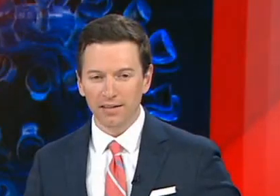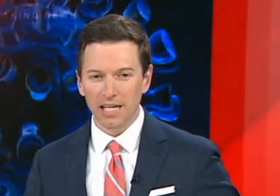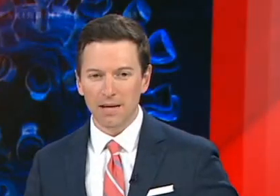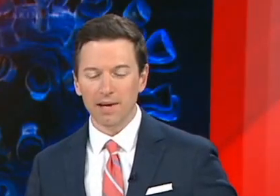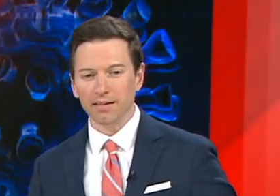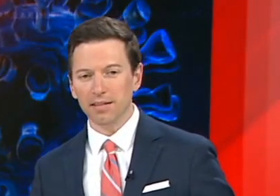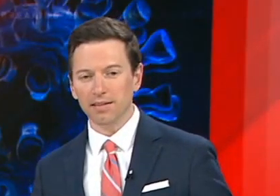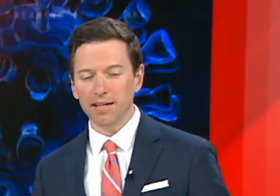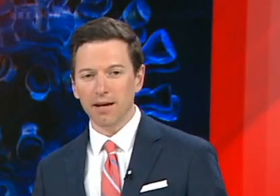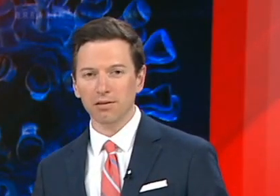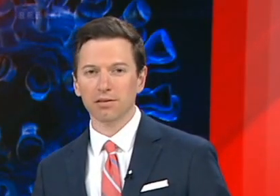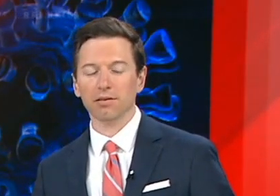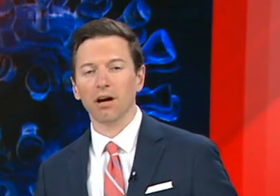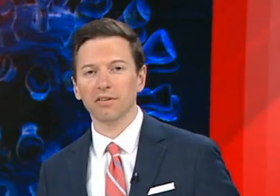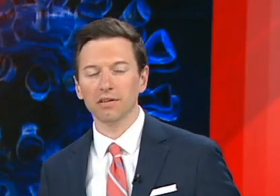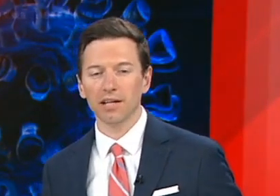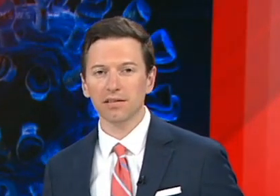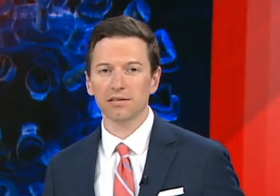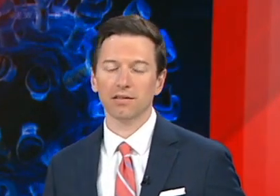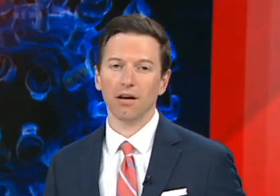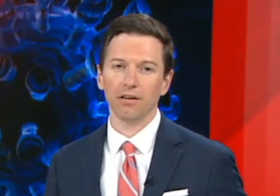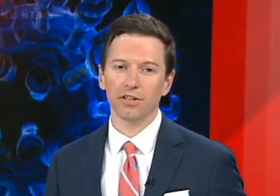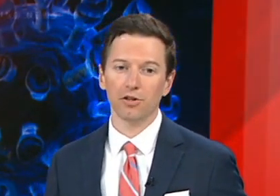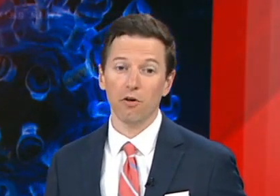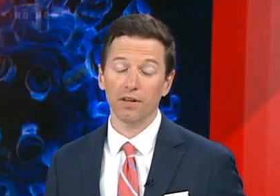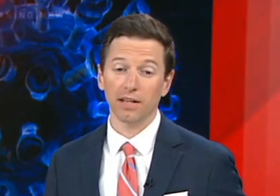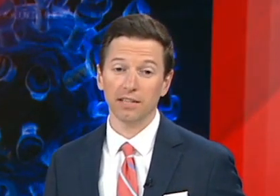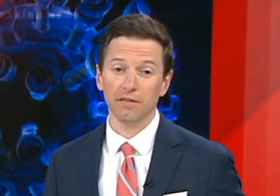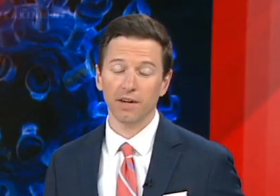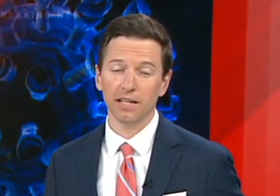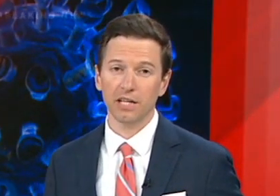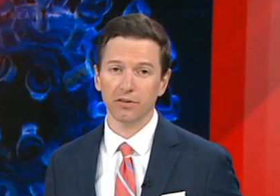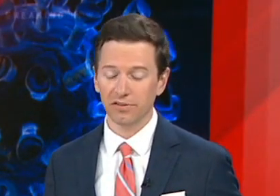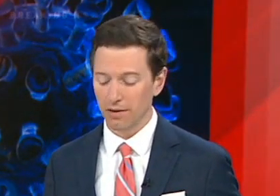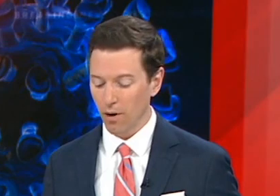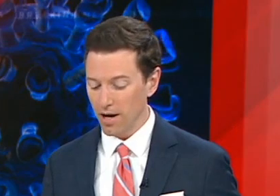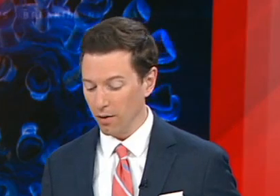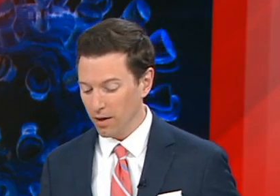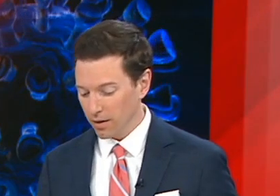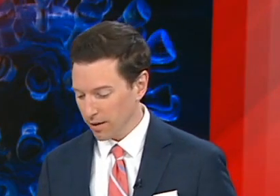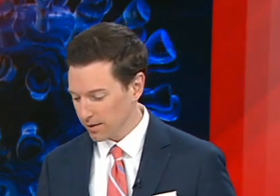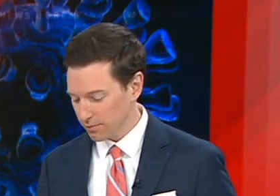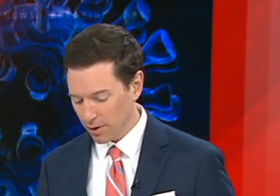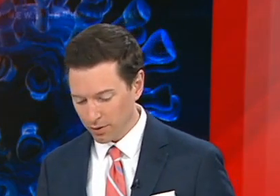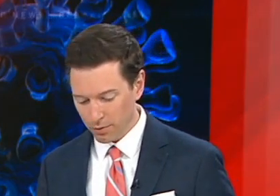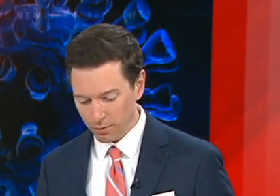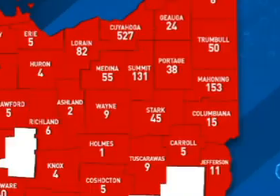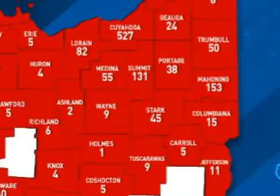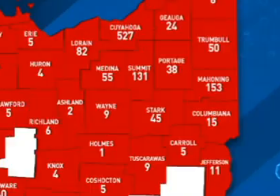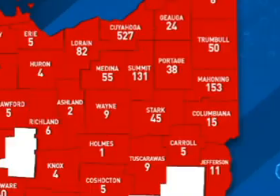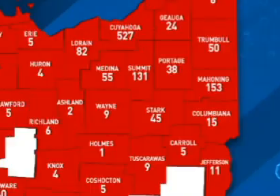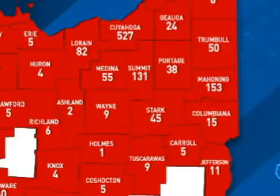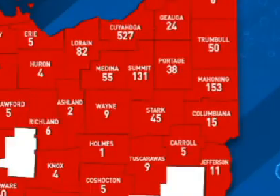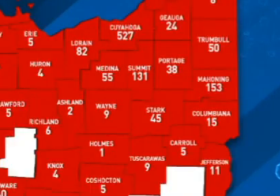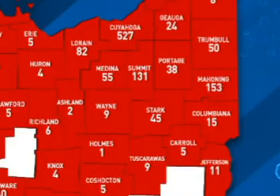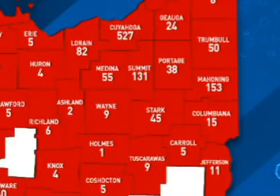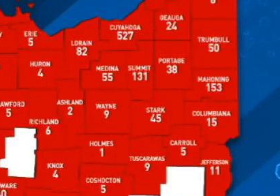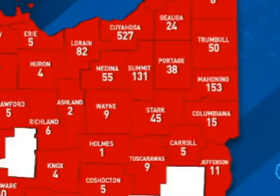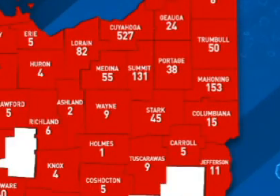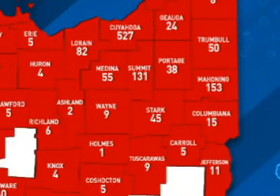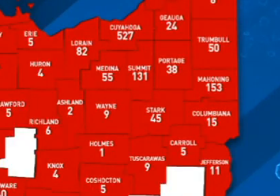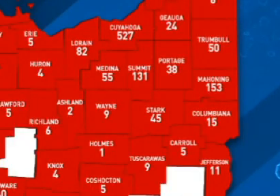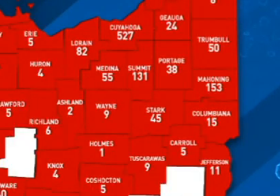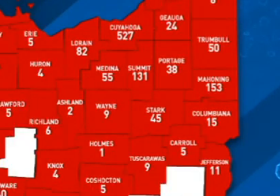DeWine and his team at the State House on the latest on the COVID-19 fight here in the state of Ohio. Let's run you through some of the highlights from